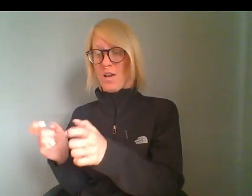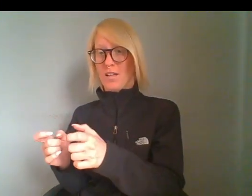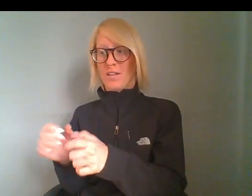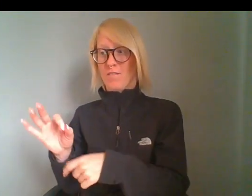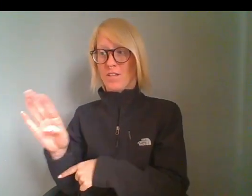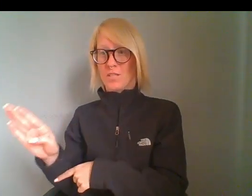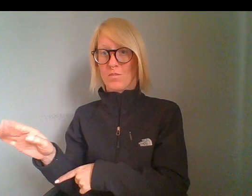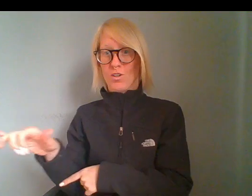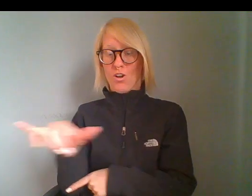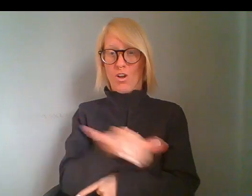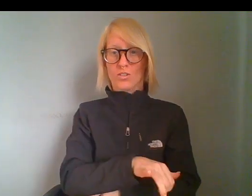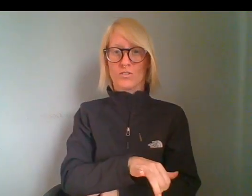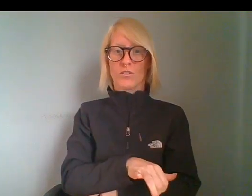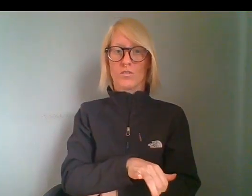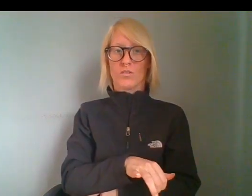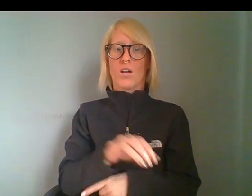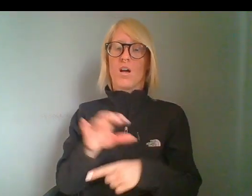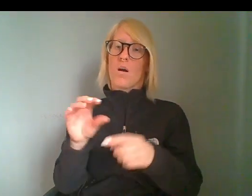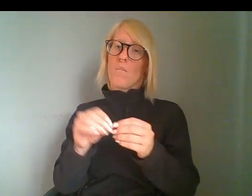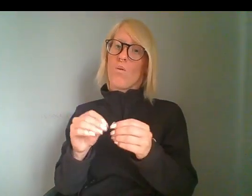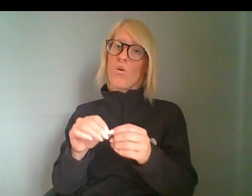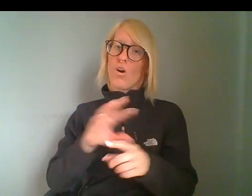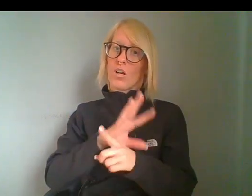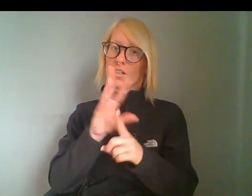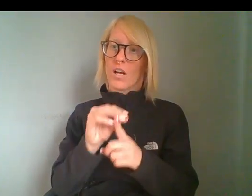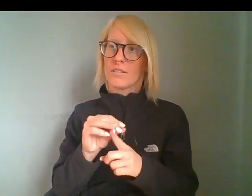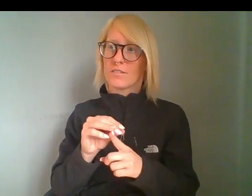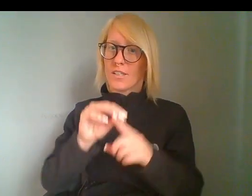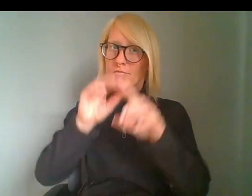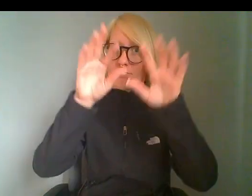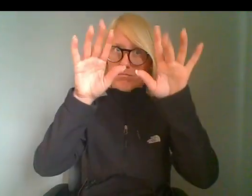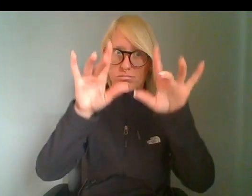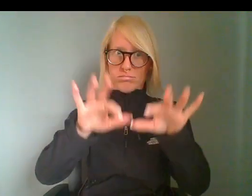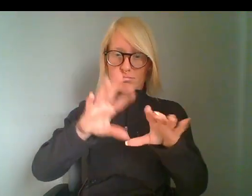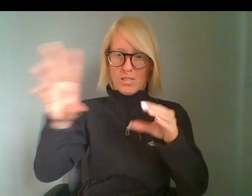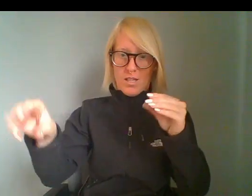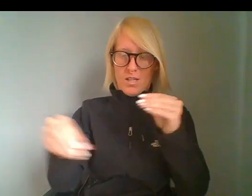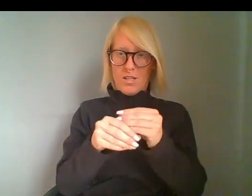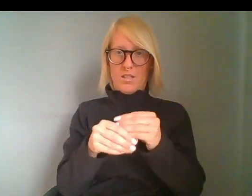gives us more content on Facebook because it pulls from our blog.